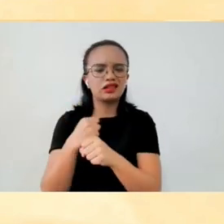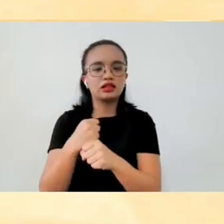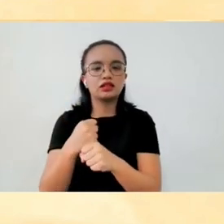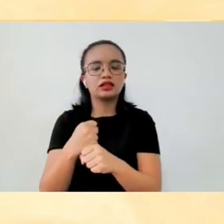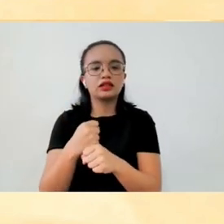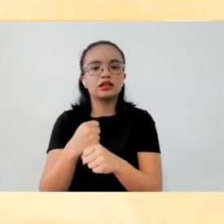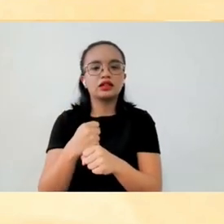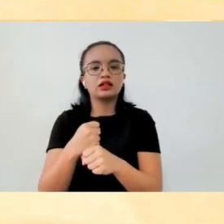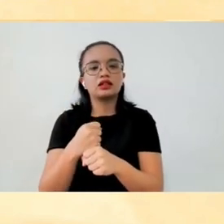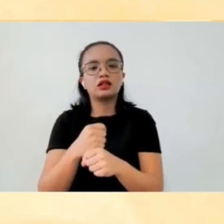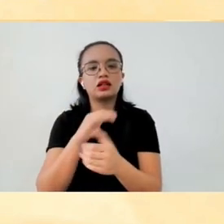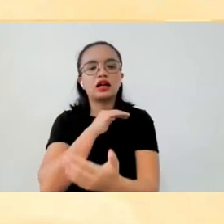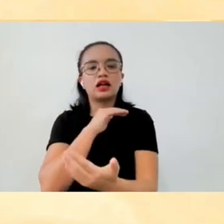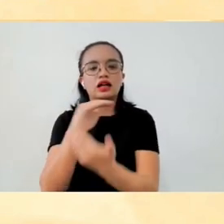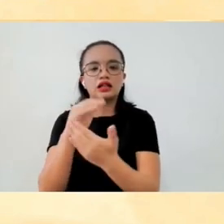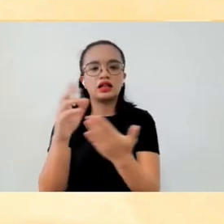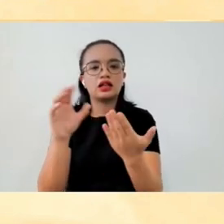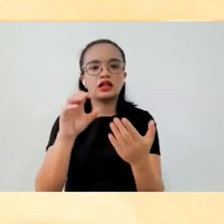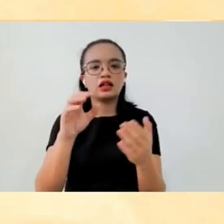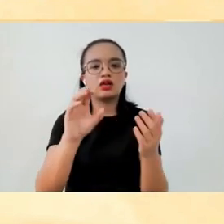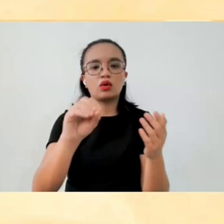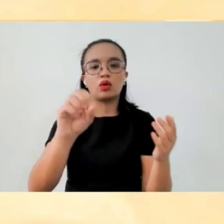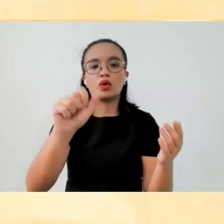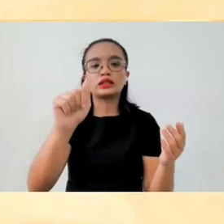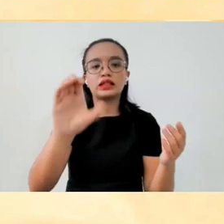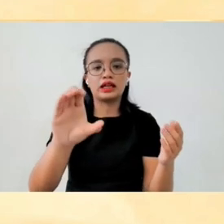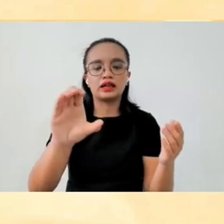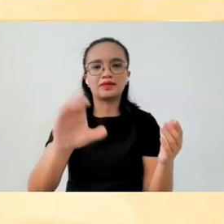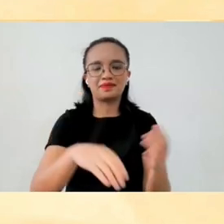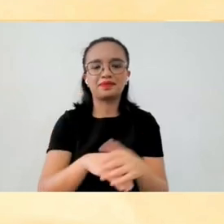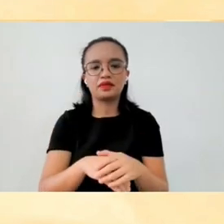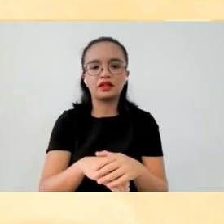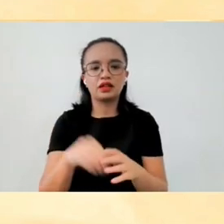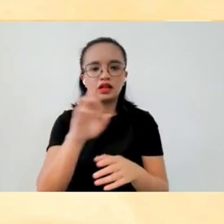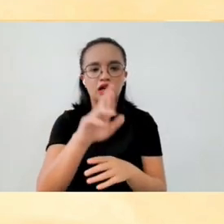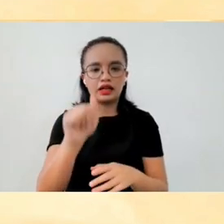anti-online sexual abuse or exploitation of children. So it's RA